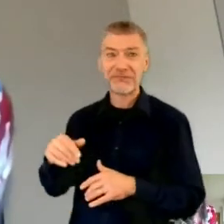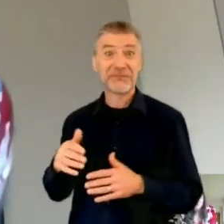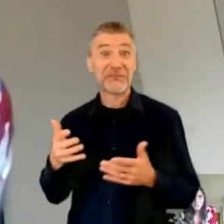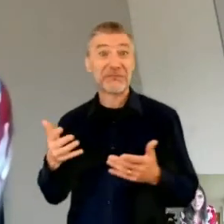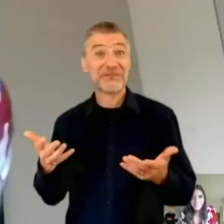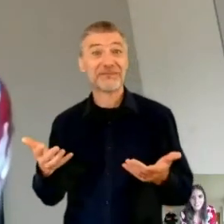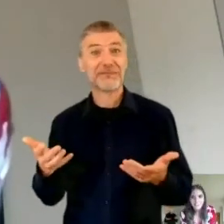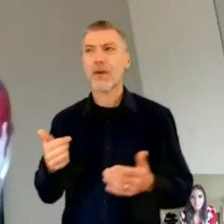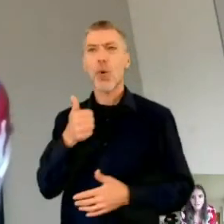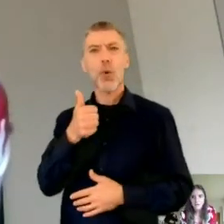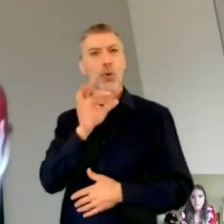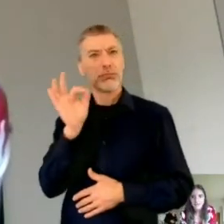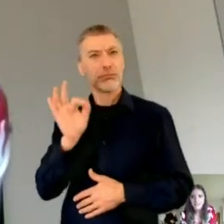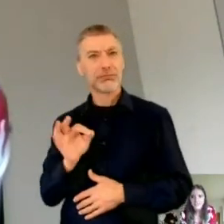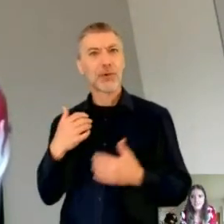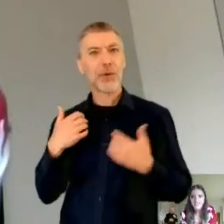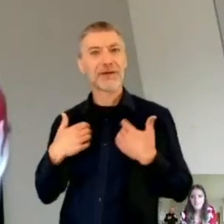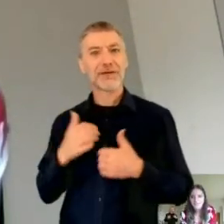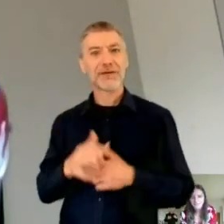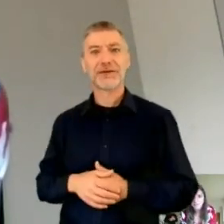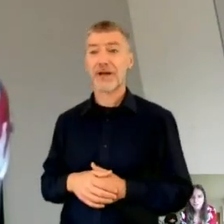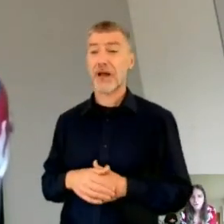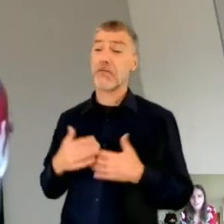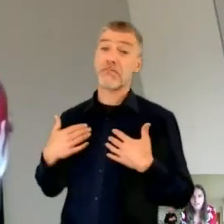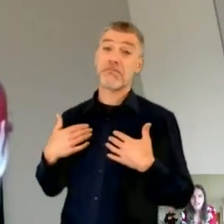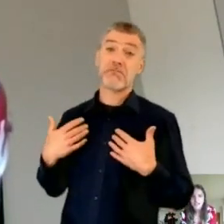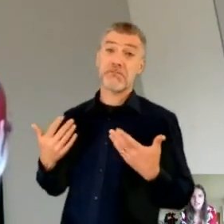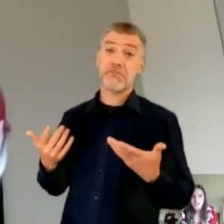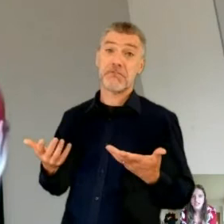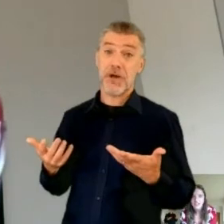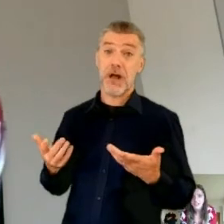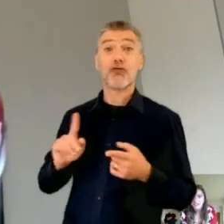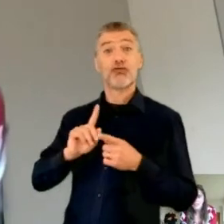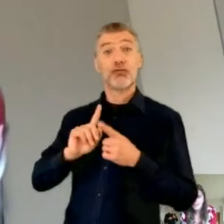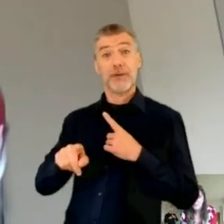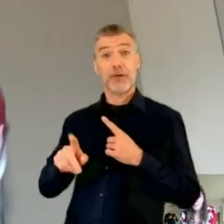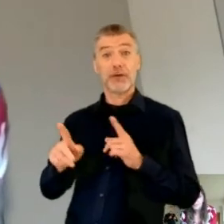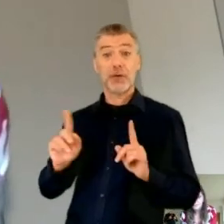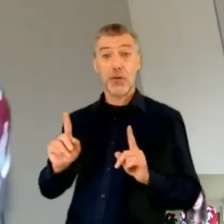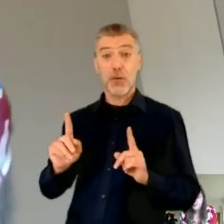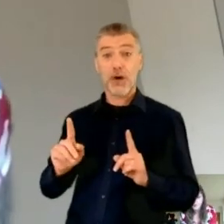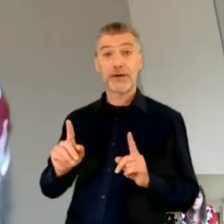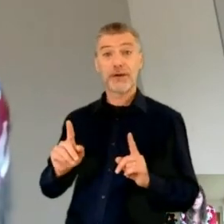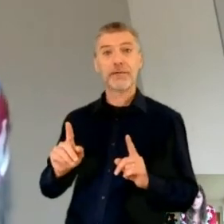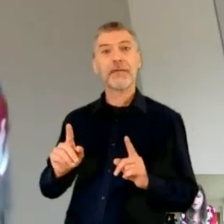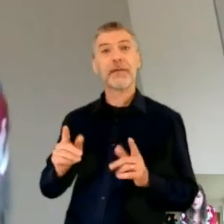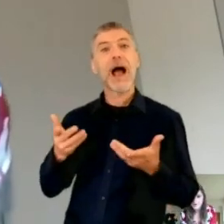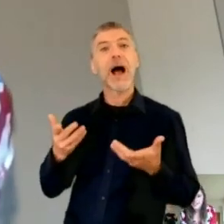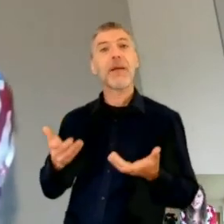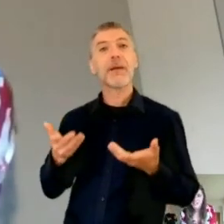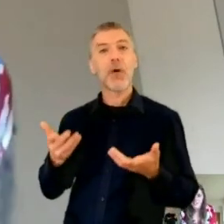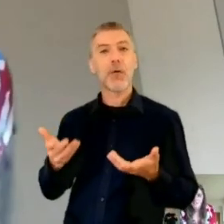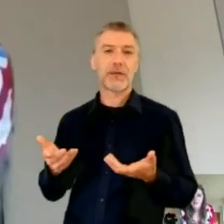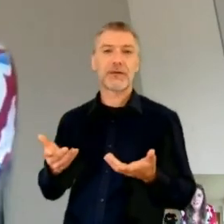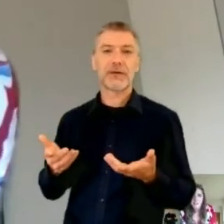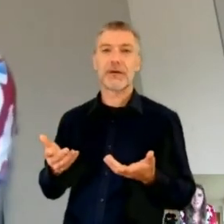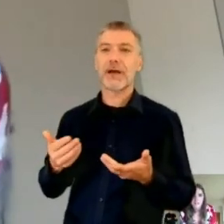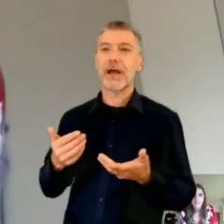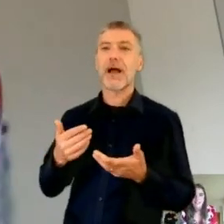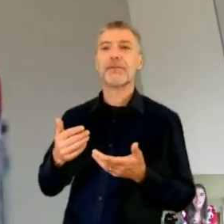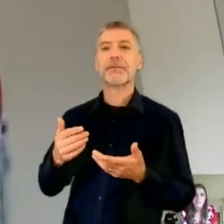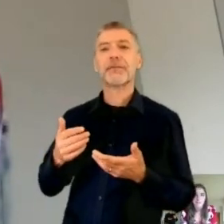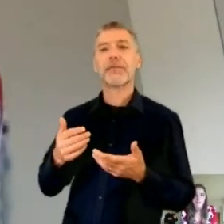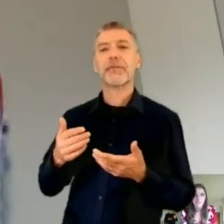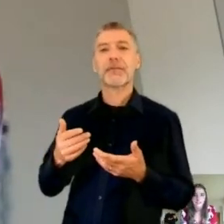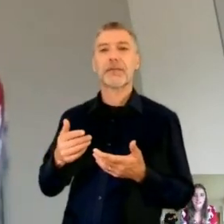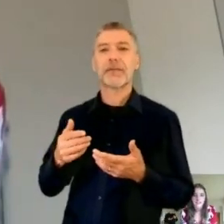think what I'd respond with is all of our current aviation, so the plane engines that we